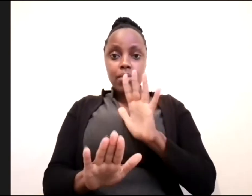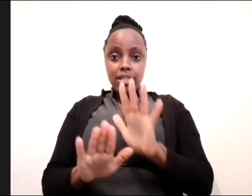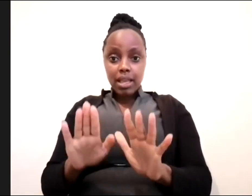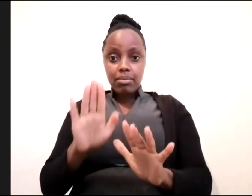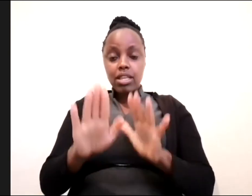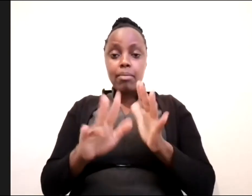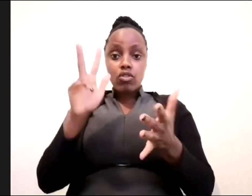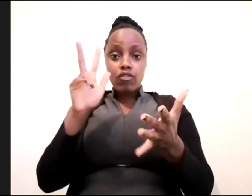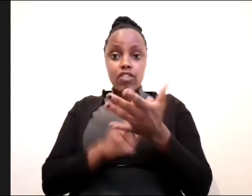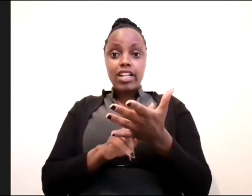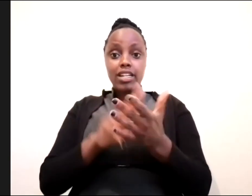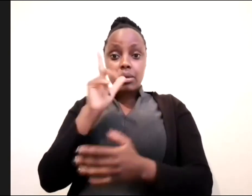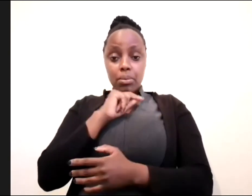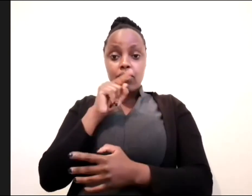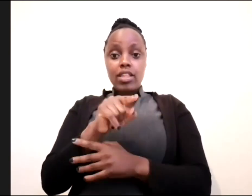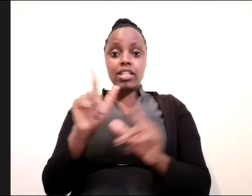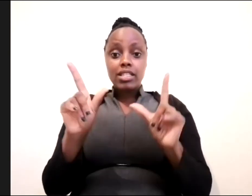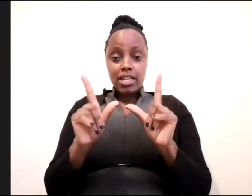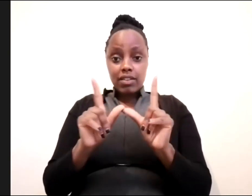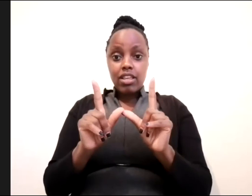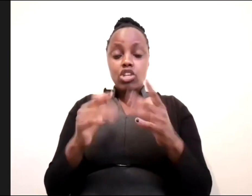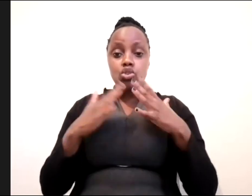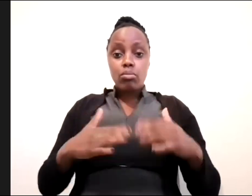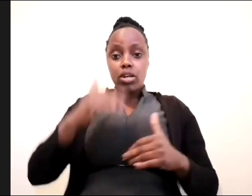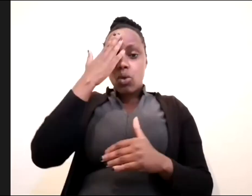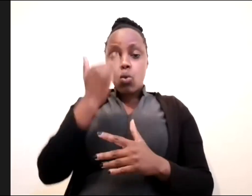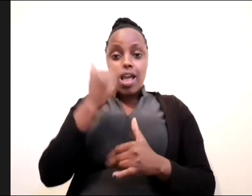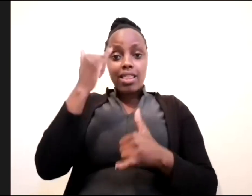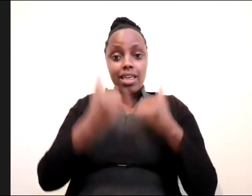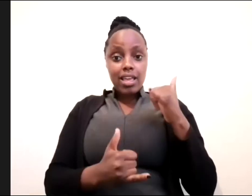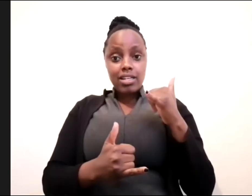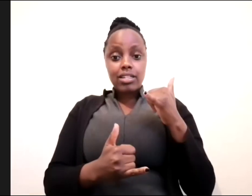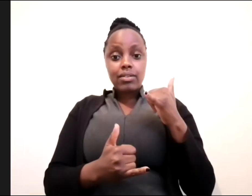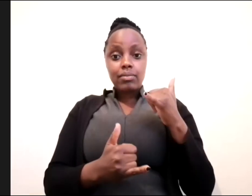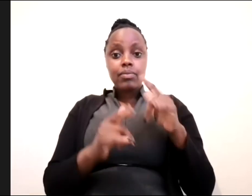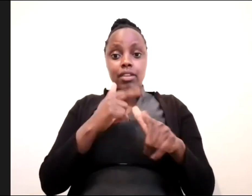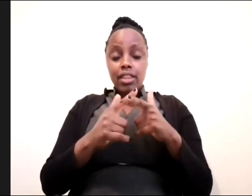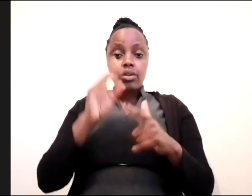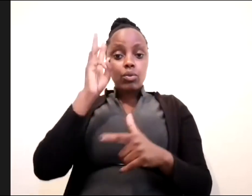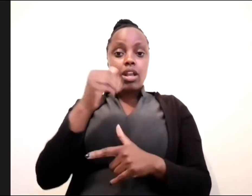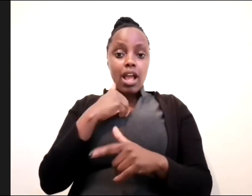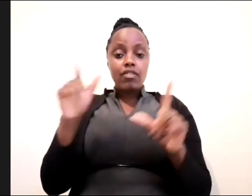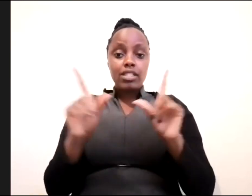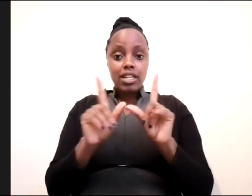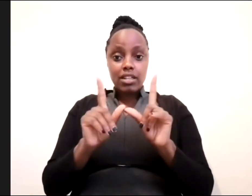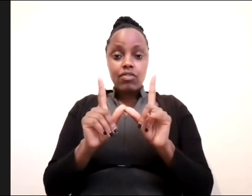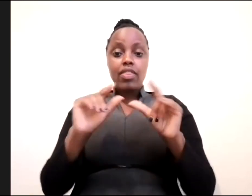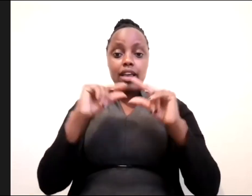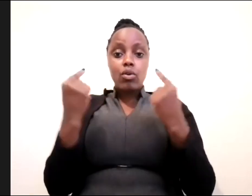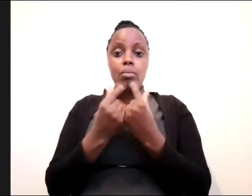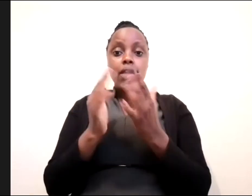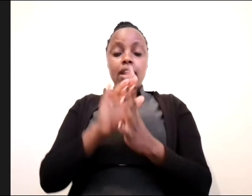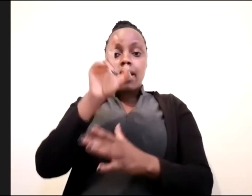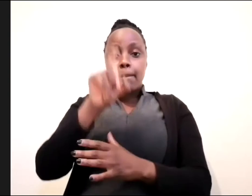this with certification bodies, because at the end they will certify the group, and you must make it